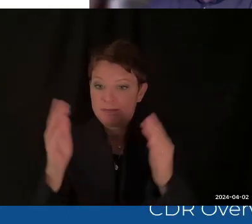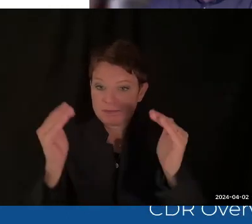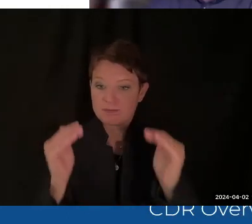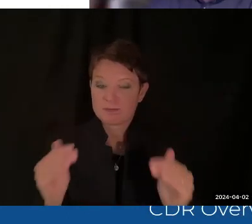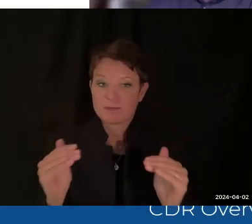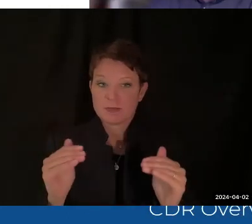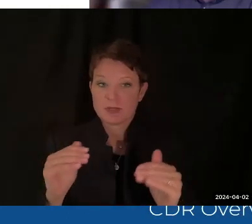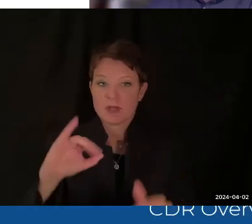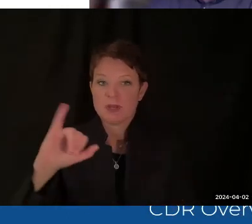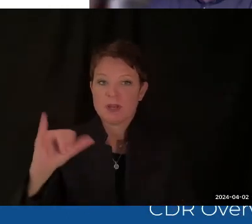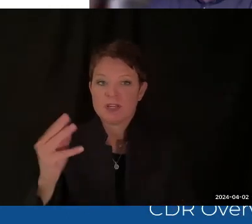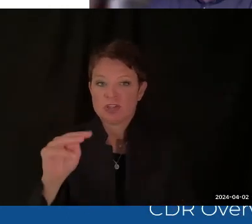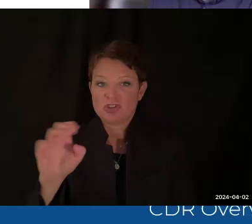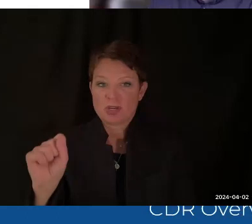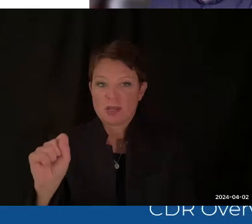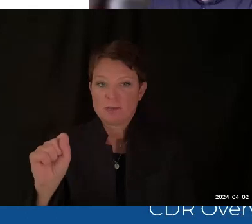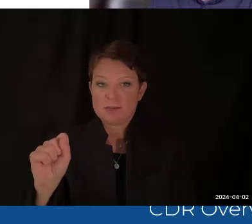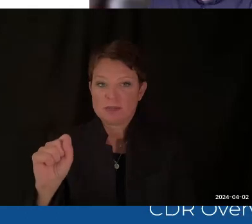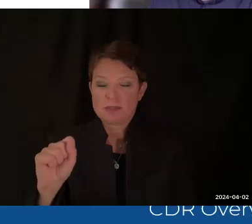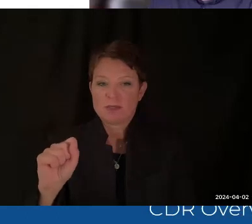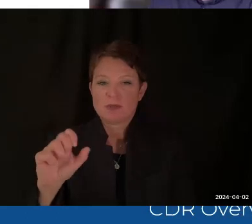Moving on, we'll go to James